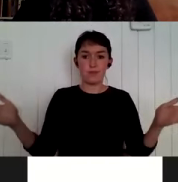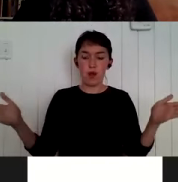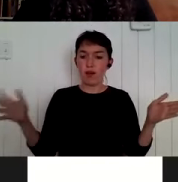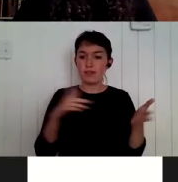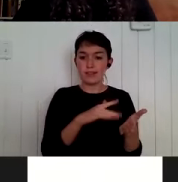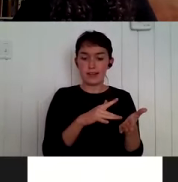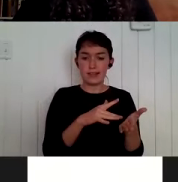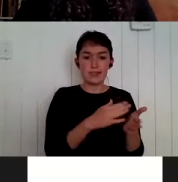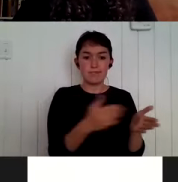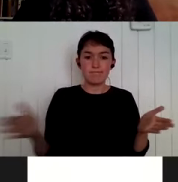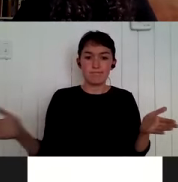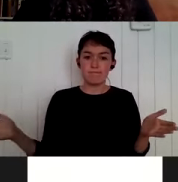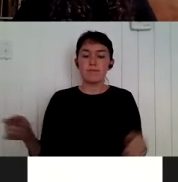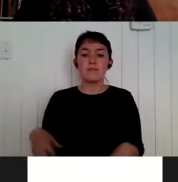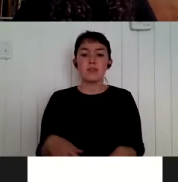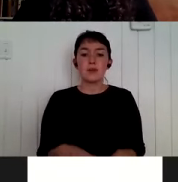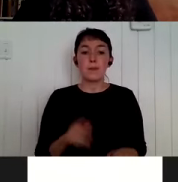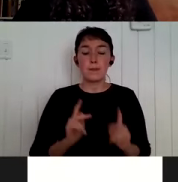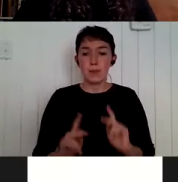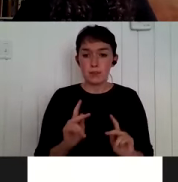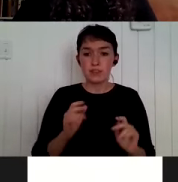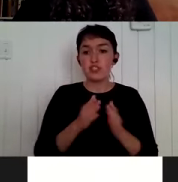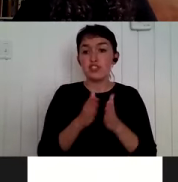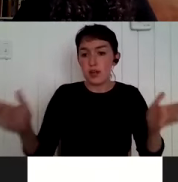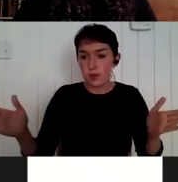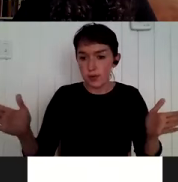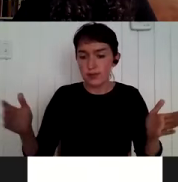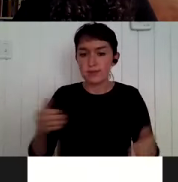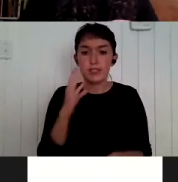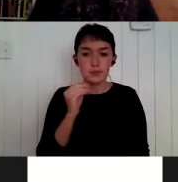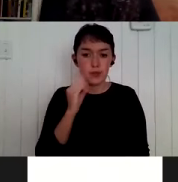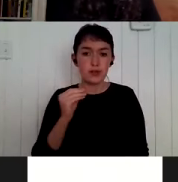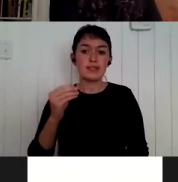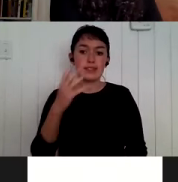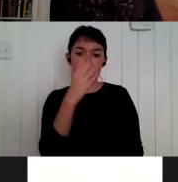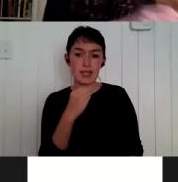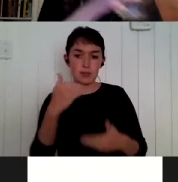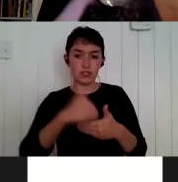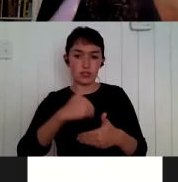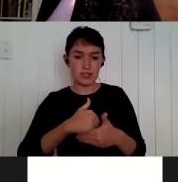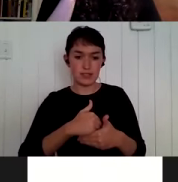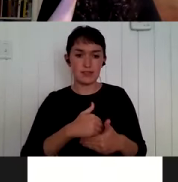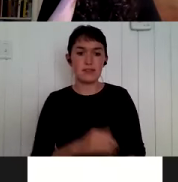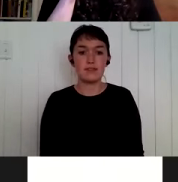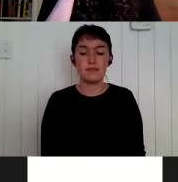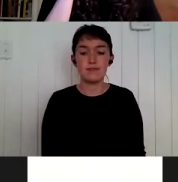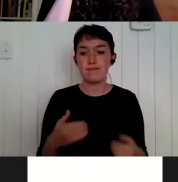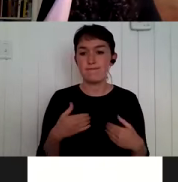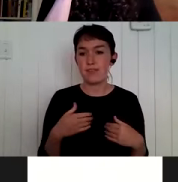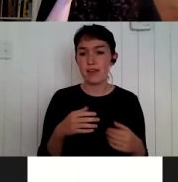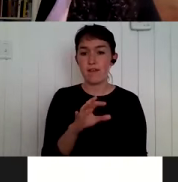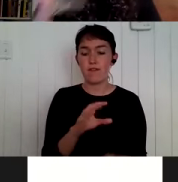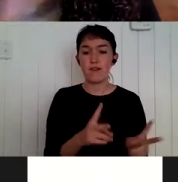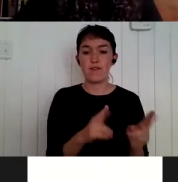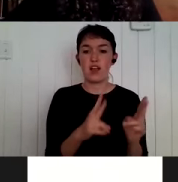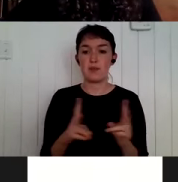for developing psychosis have general sleep disturbances. They have fragmented nighttime sleep, and often they have more